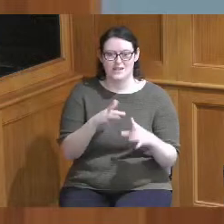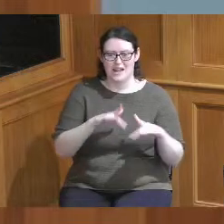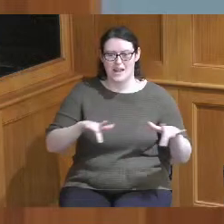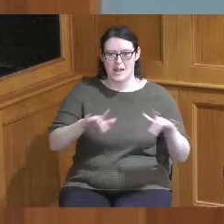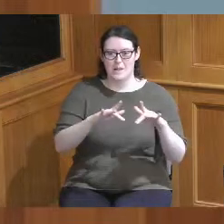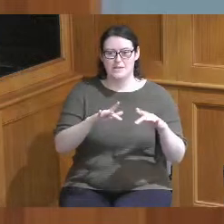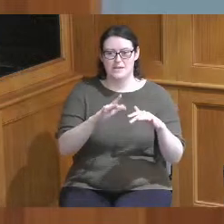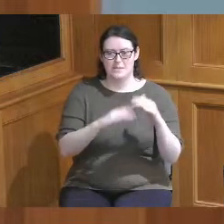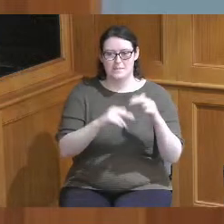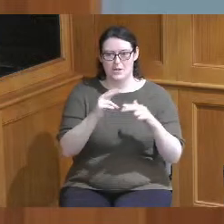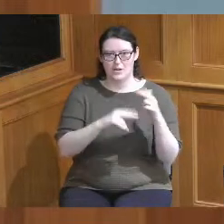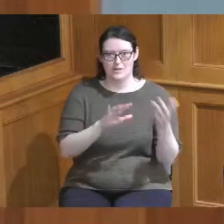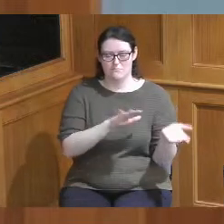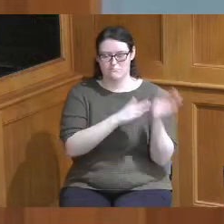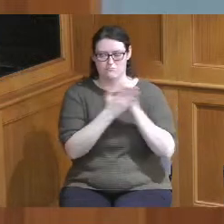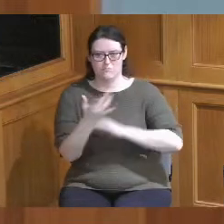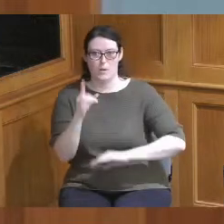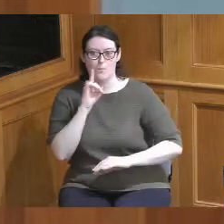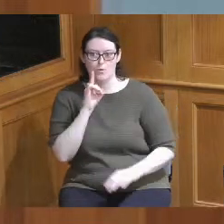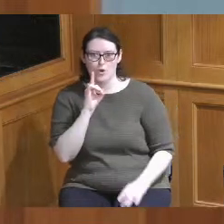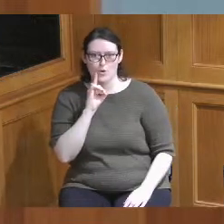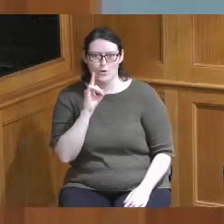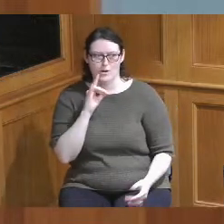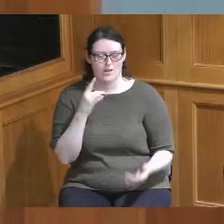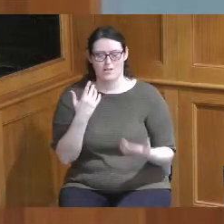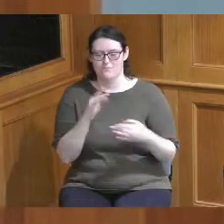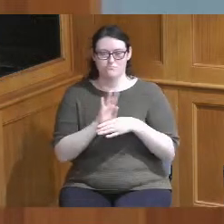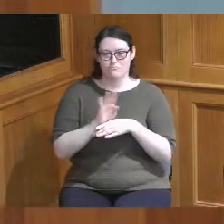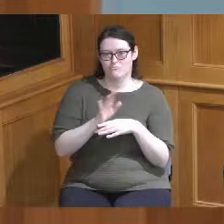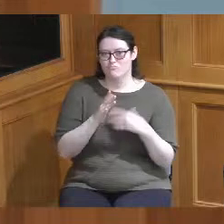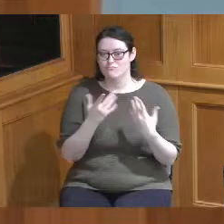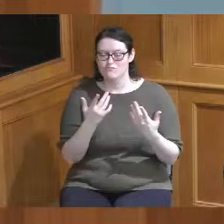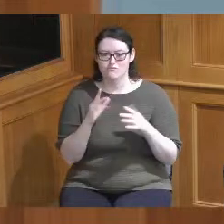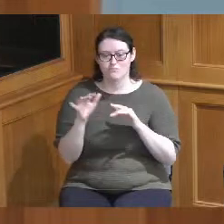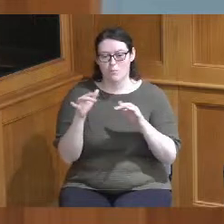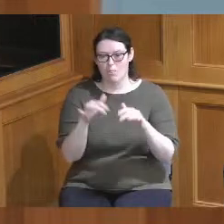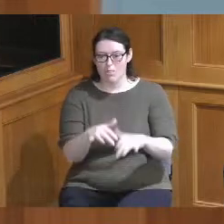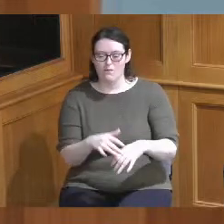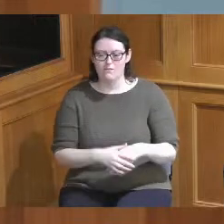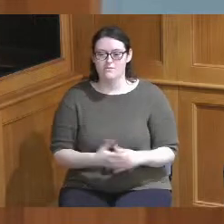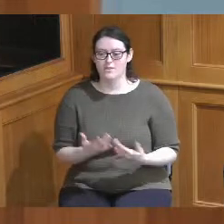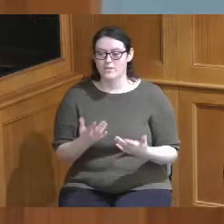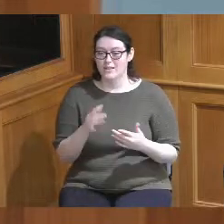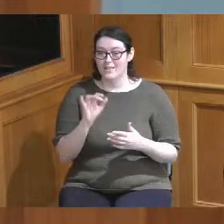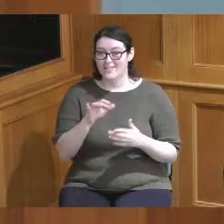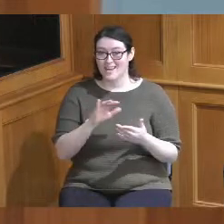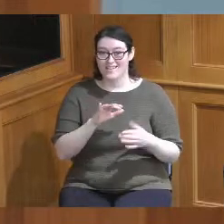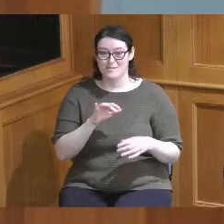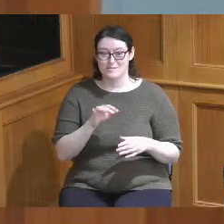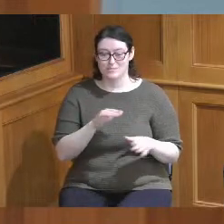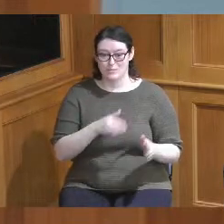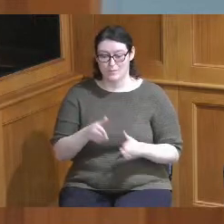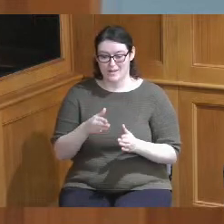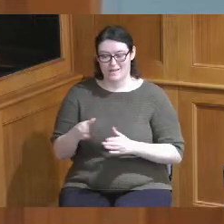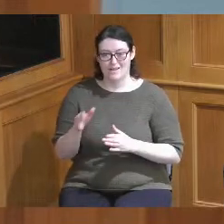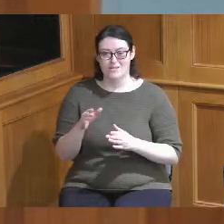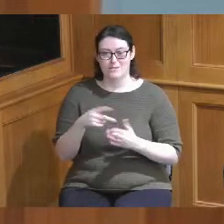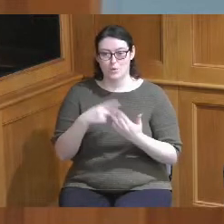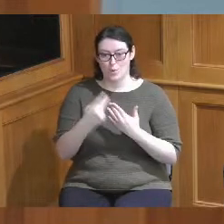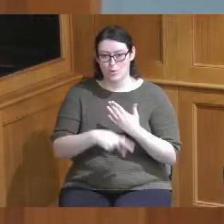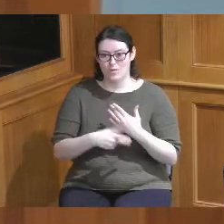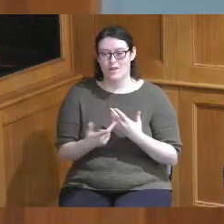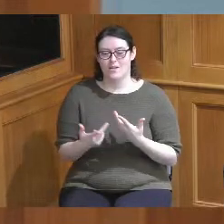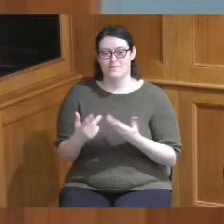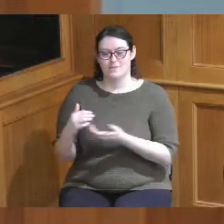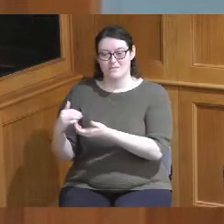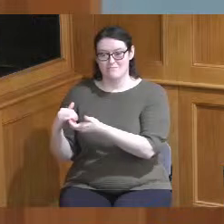a bustling new brewery in Springfield Township. Through the Community Development Block Grant Program offered to participating jurisdictions throughout